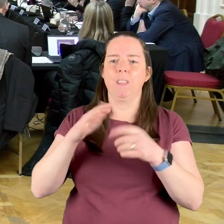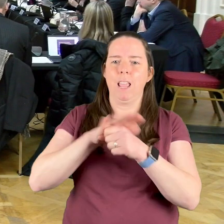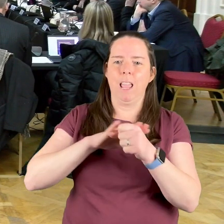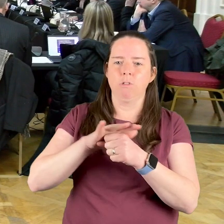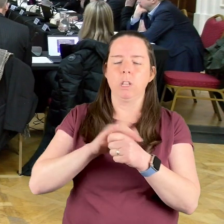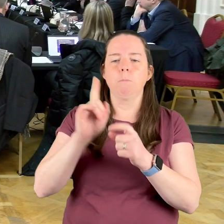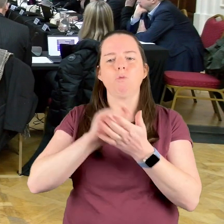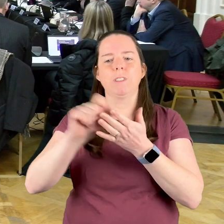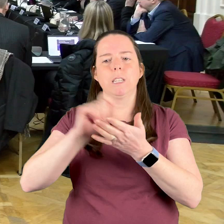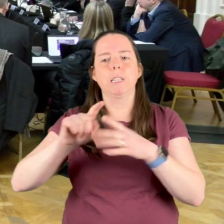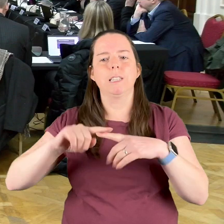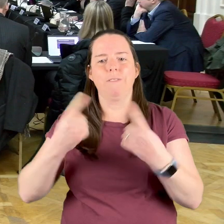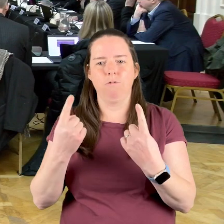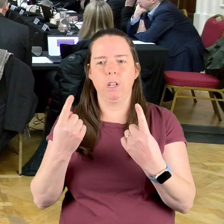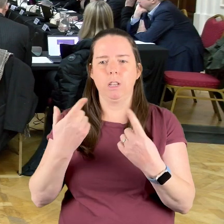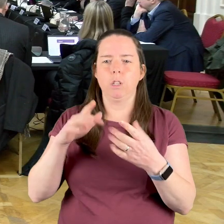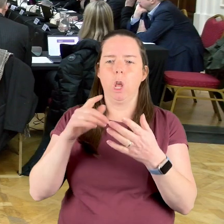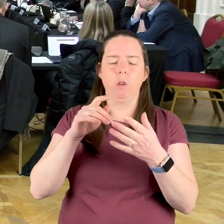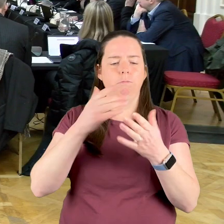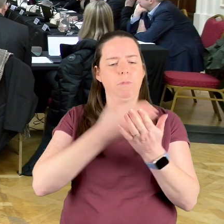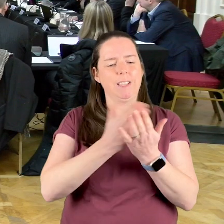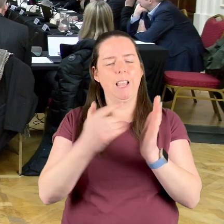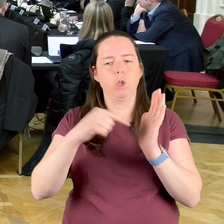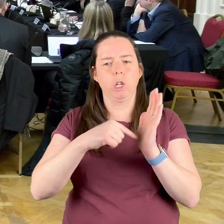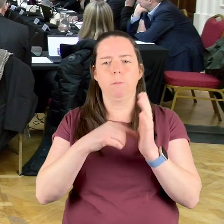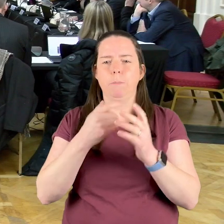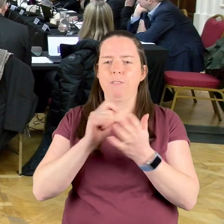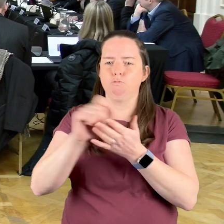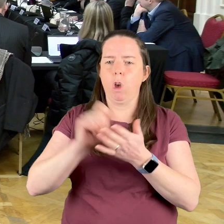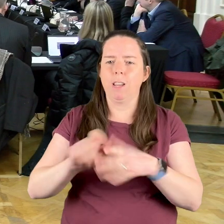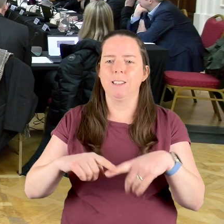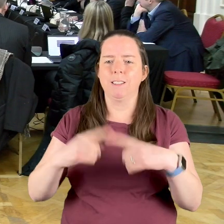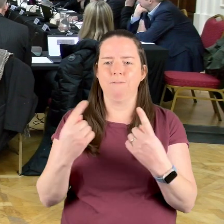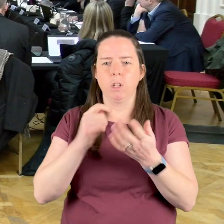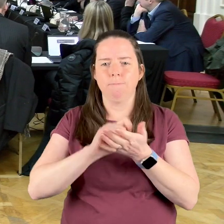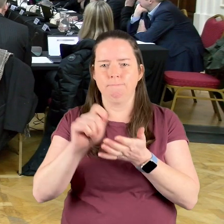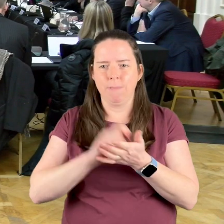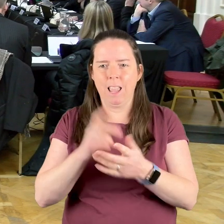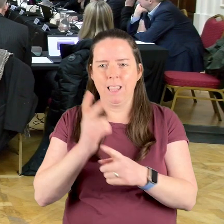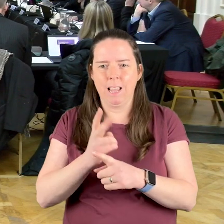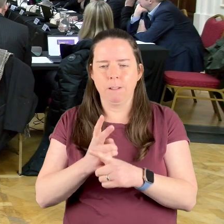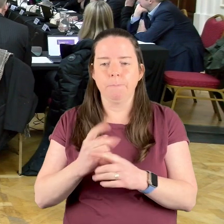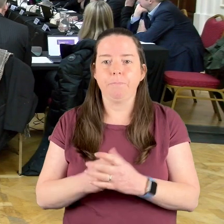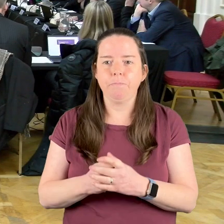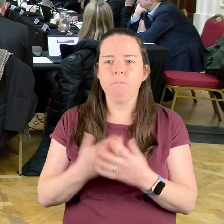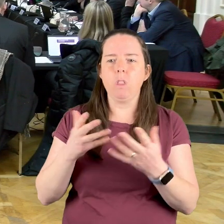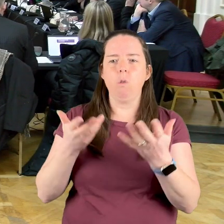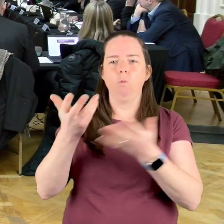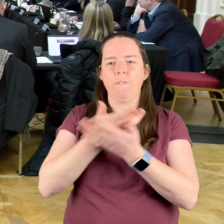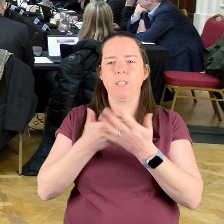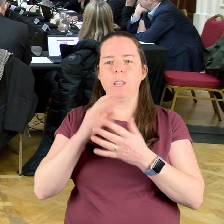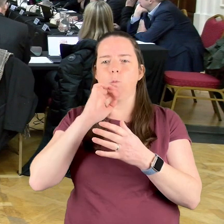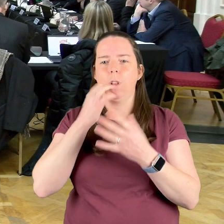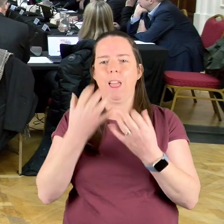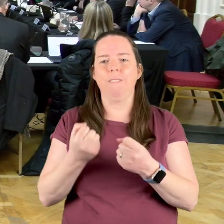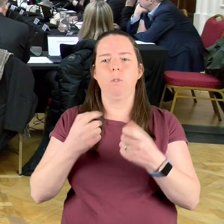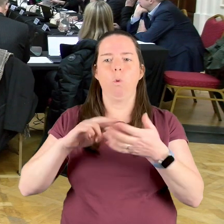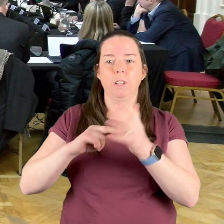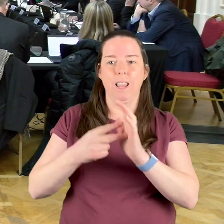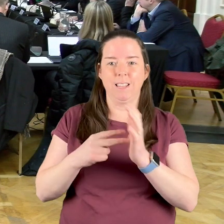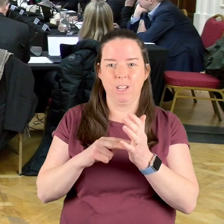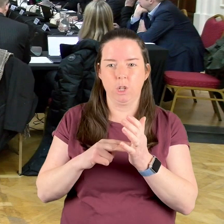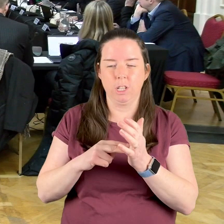so we've rewritten the section. But the conversations that we'll be having with organisations